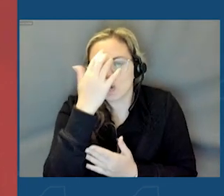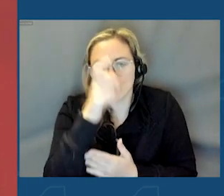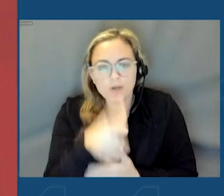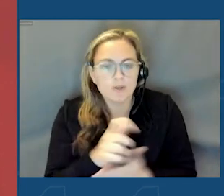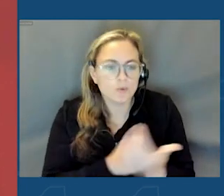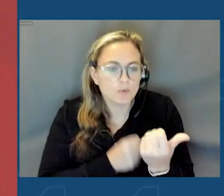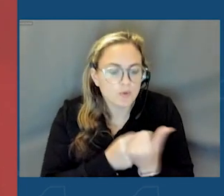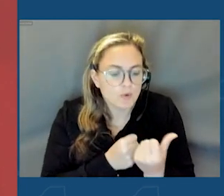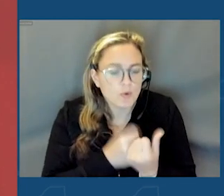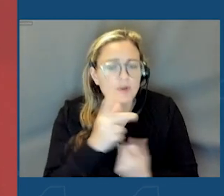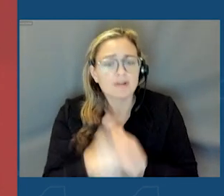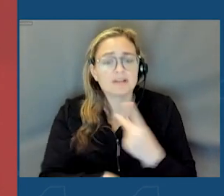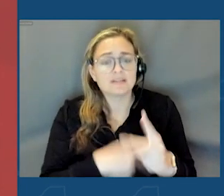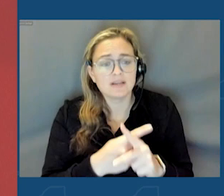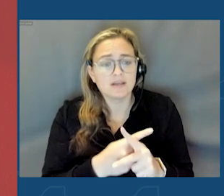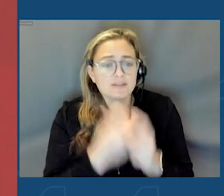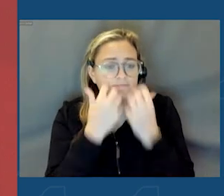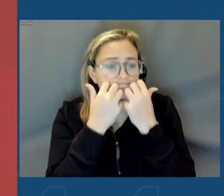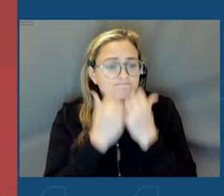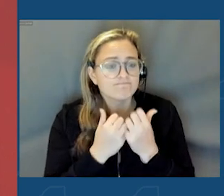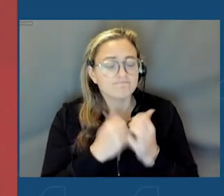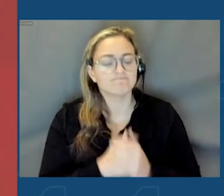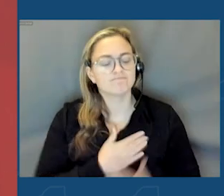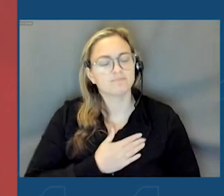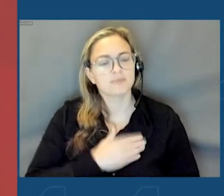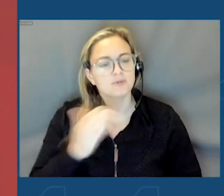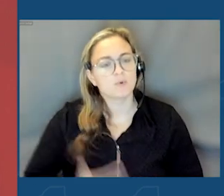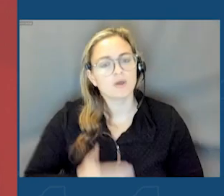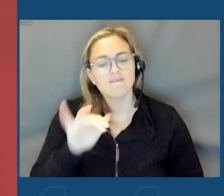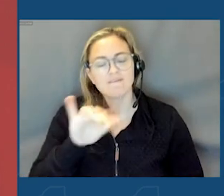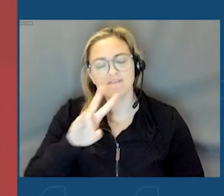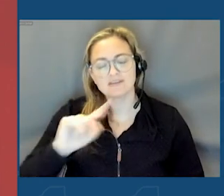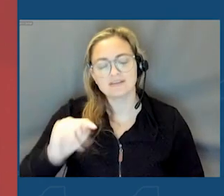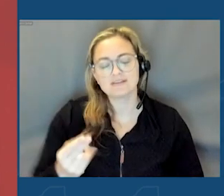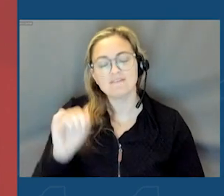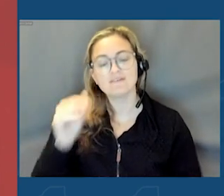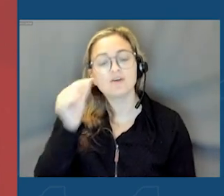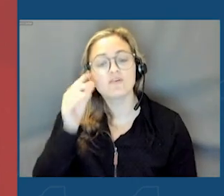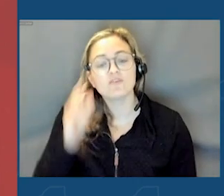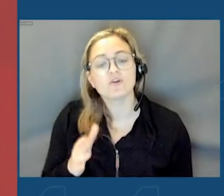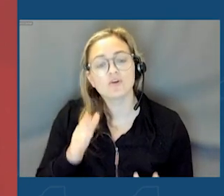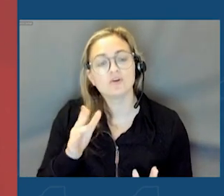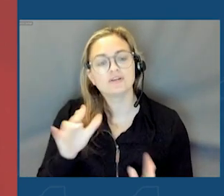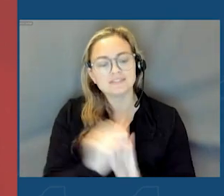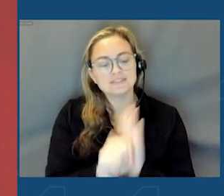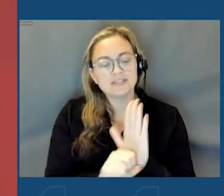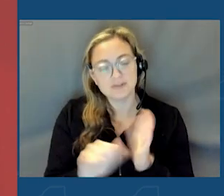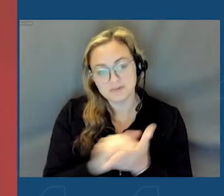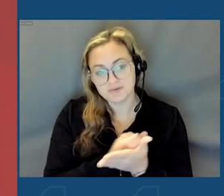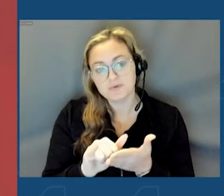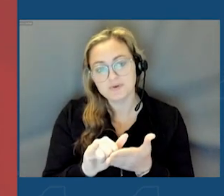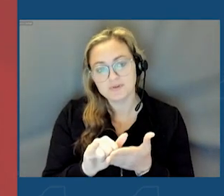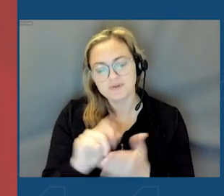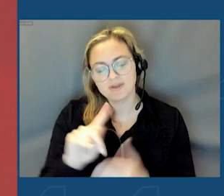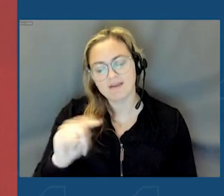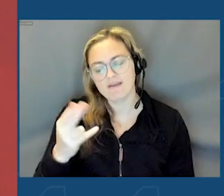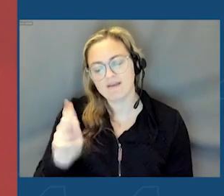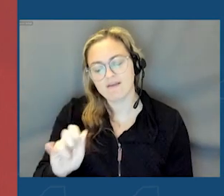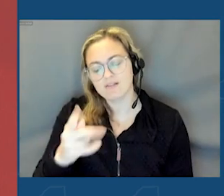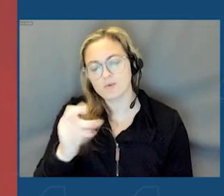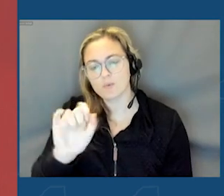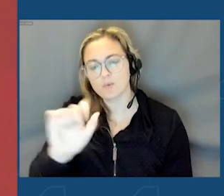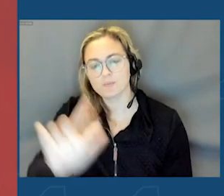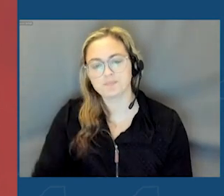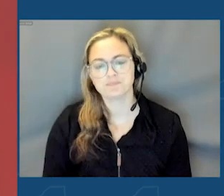these kinds of treasures. Please welcome the 57th Governor of the State of New York, Kathy Hochul.